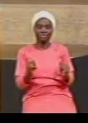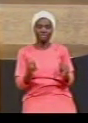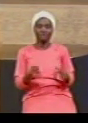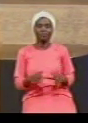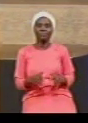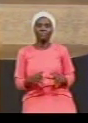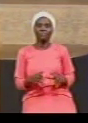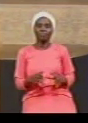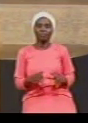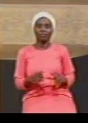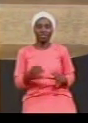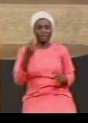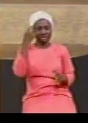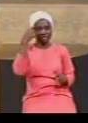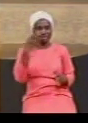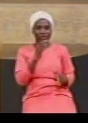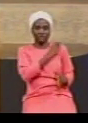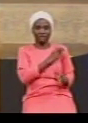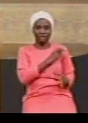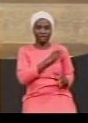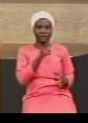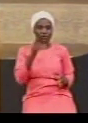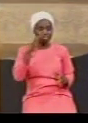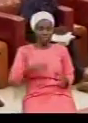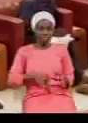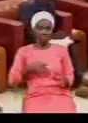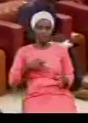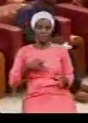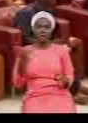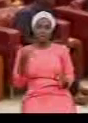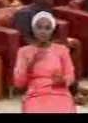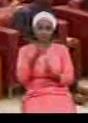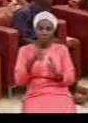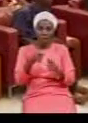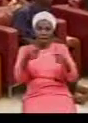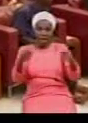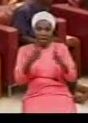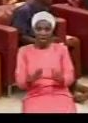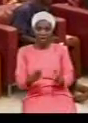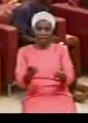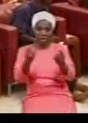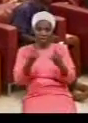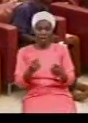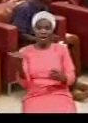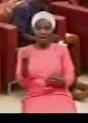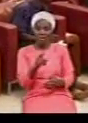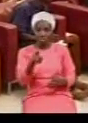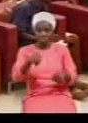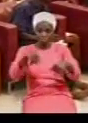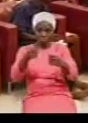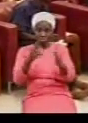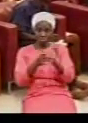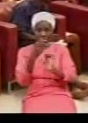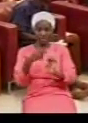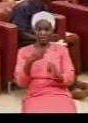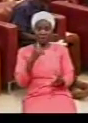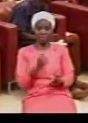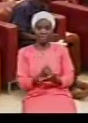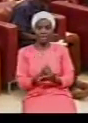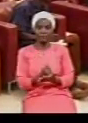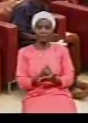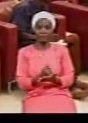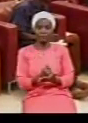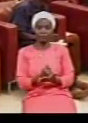enemy comes anywhere you go in Jesus' name. The constant